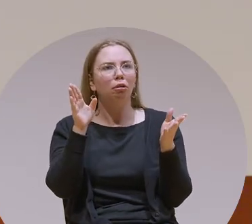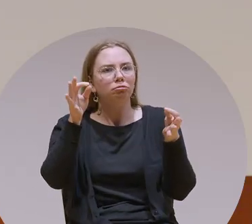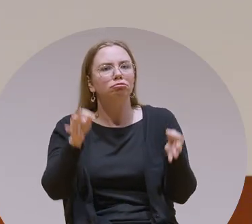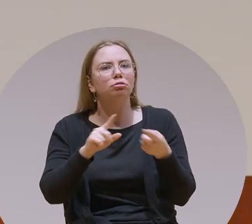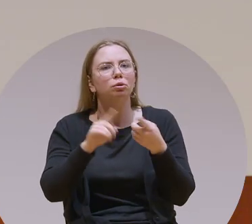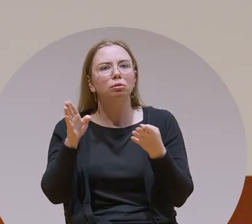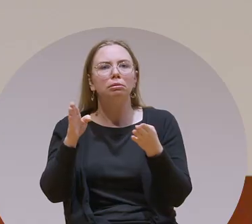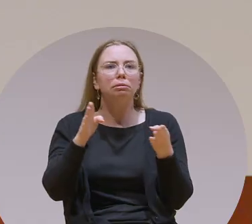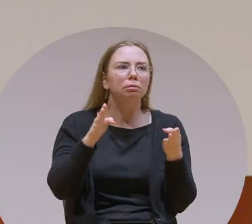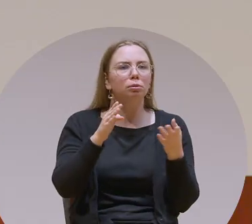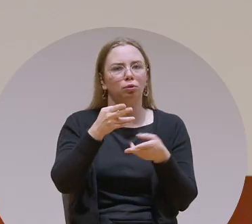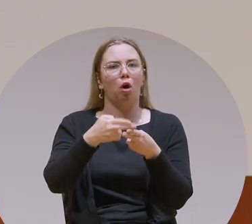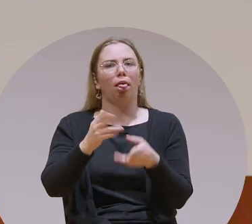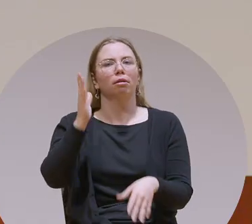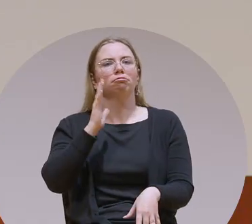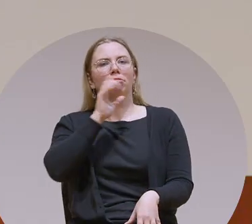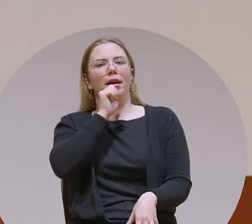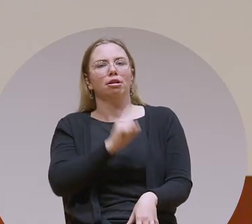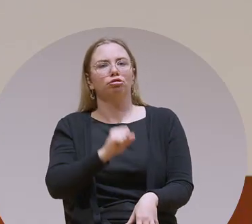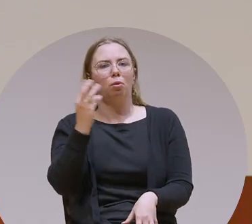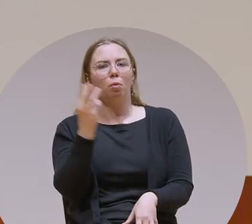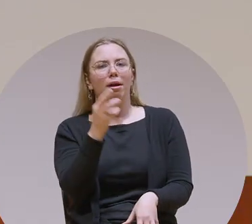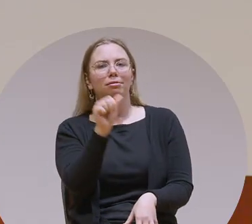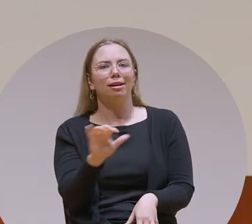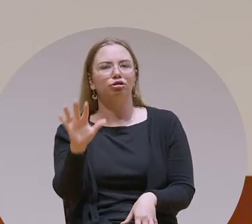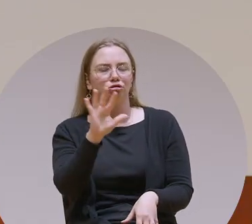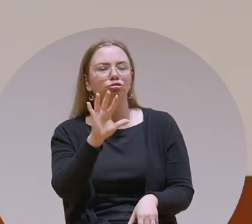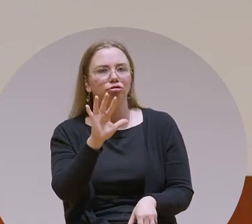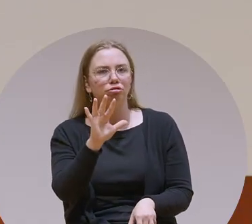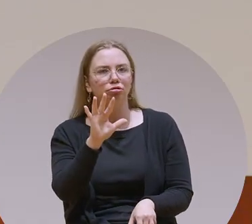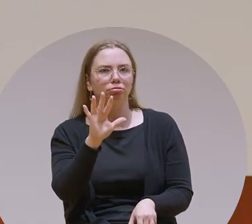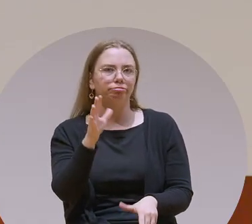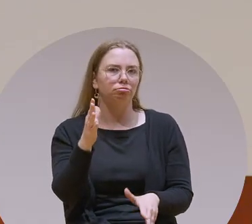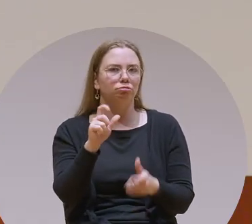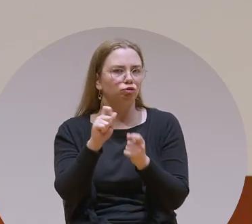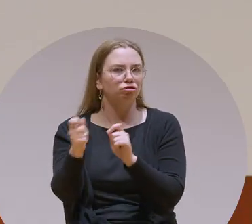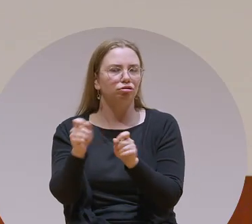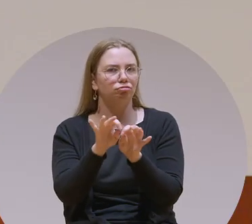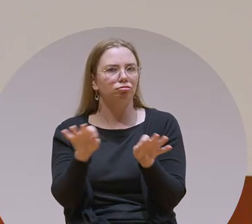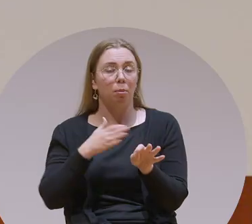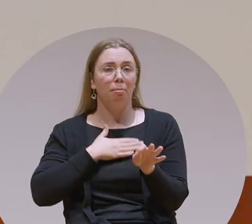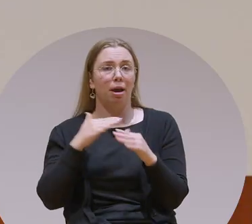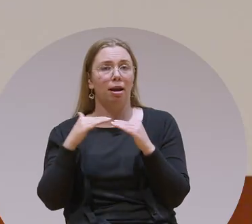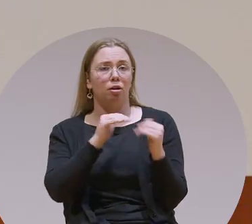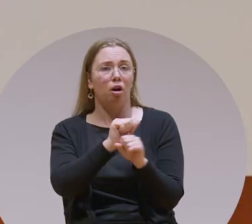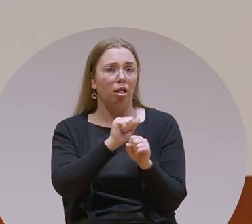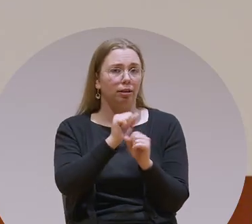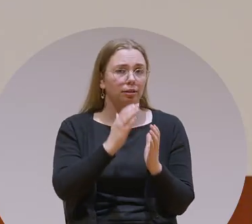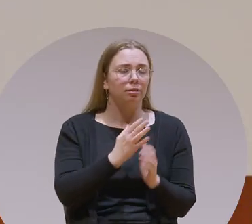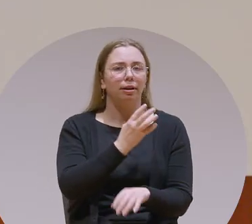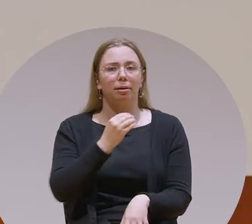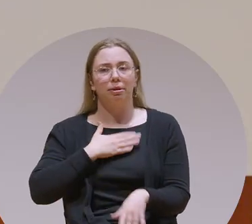ancient Near East to calling it ancient West Asia. And my colleagues in that team changed the name, I think, 2 months